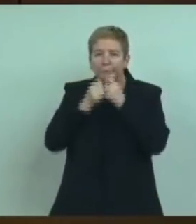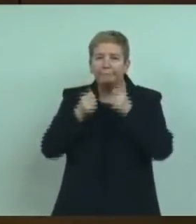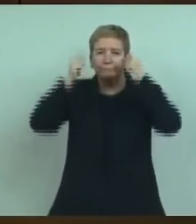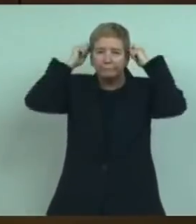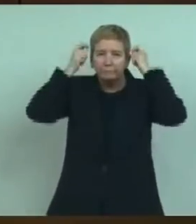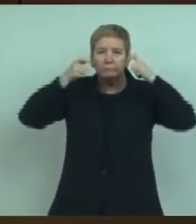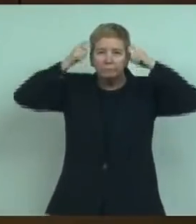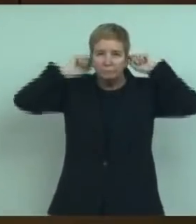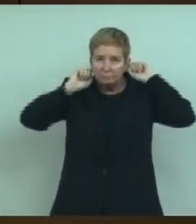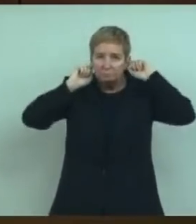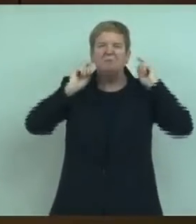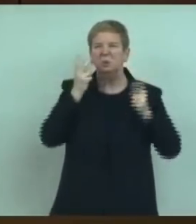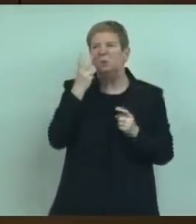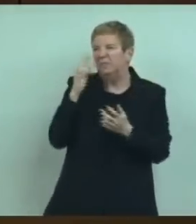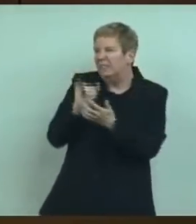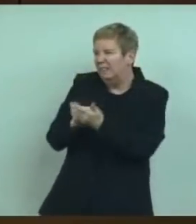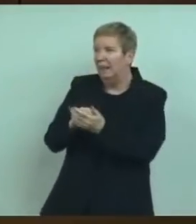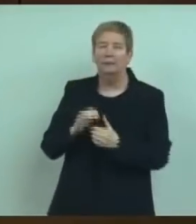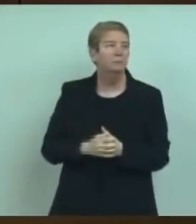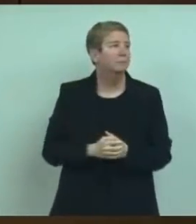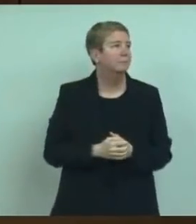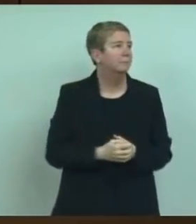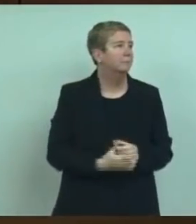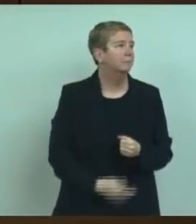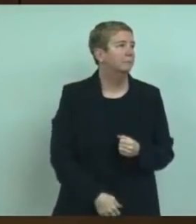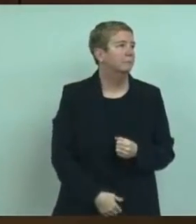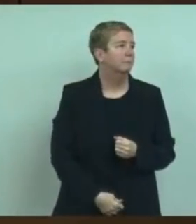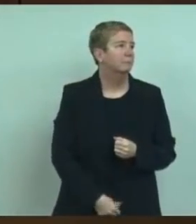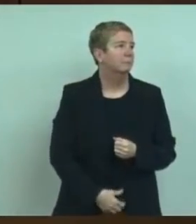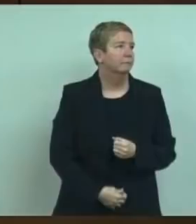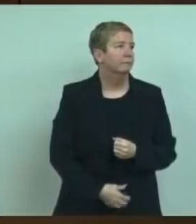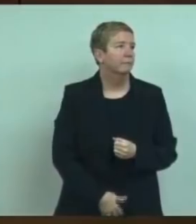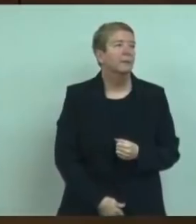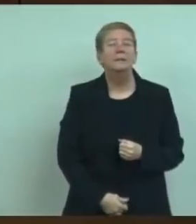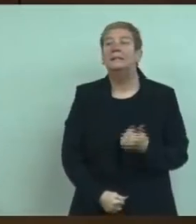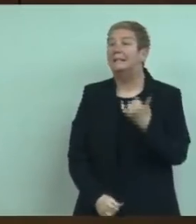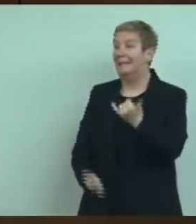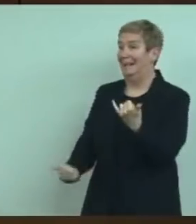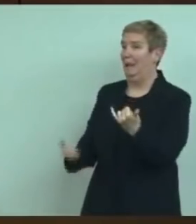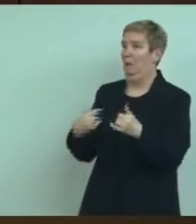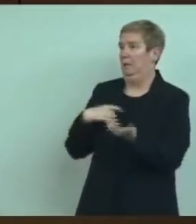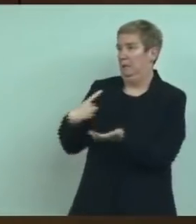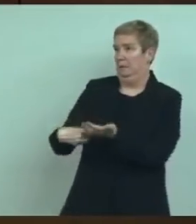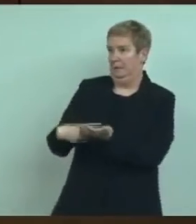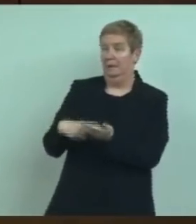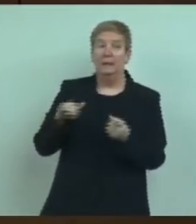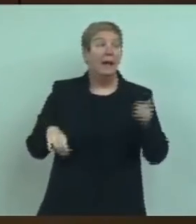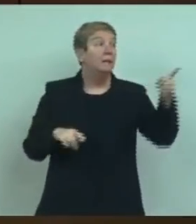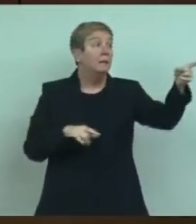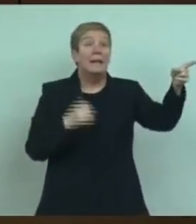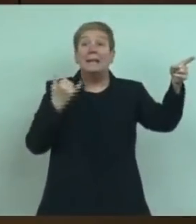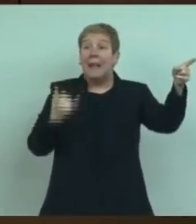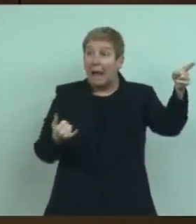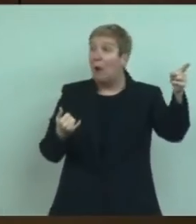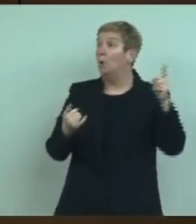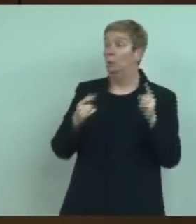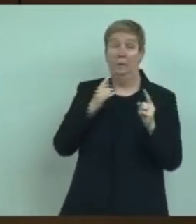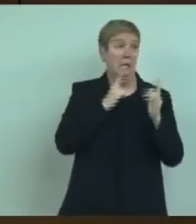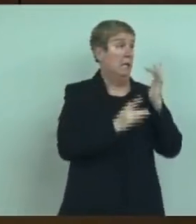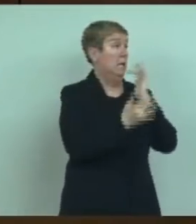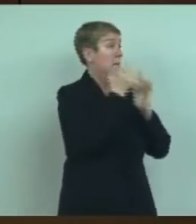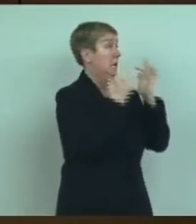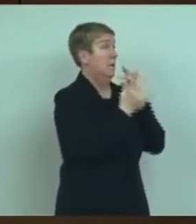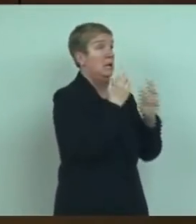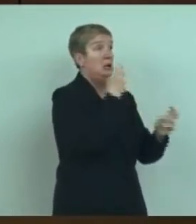over, on. Well, I'm going to talk to you about these. These are also incredibly hard to